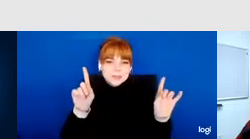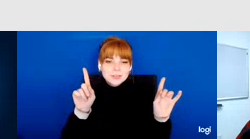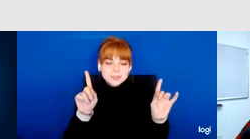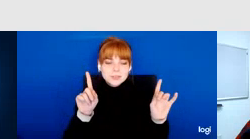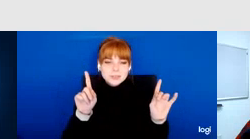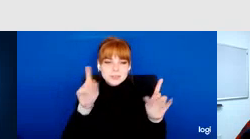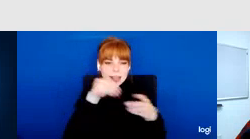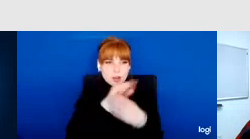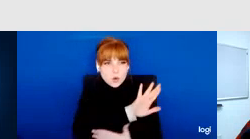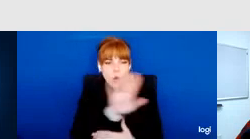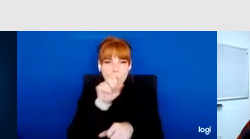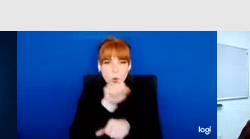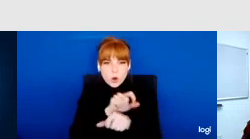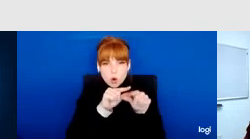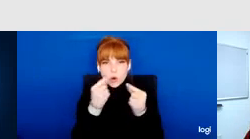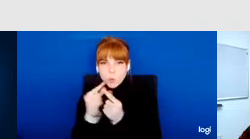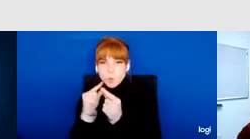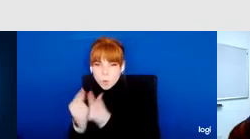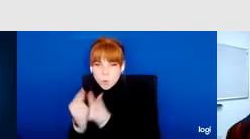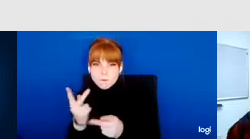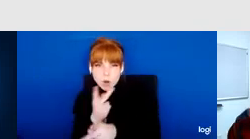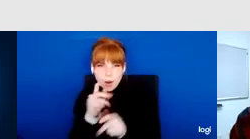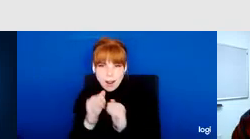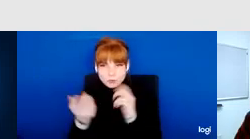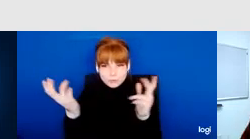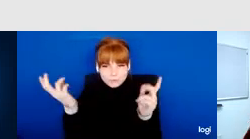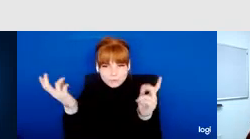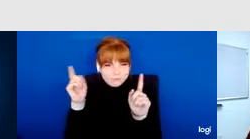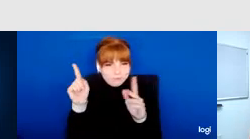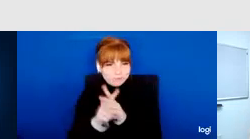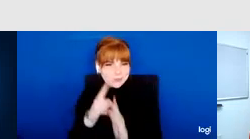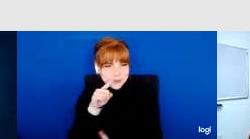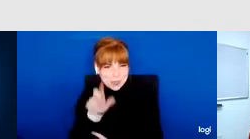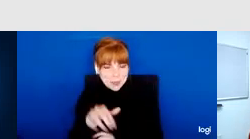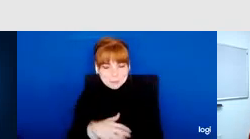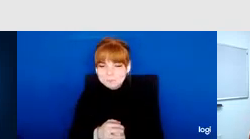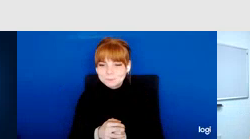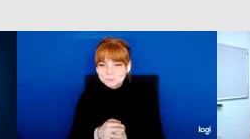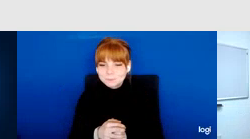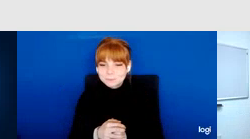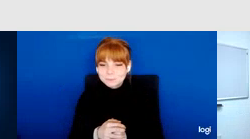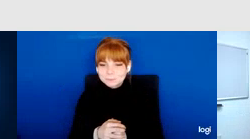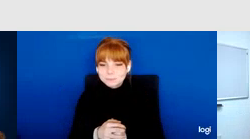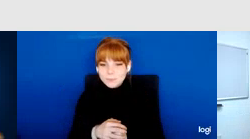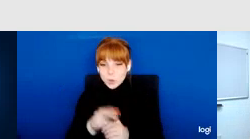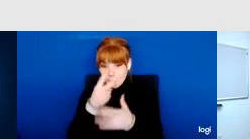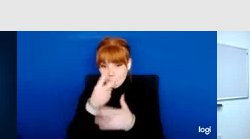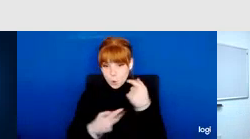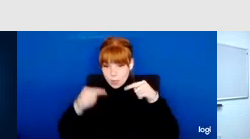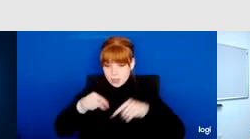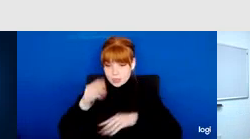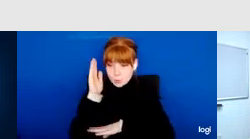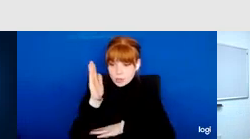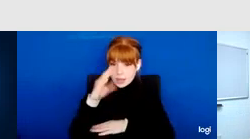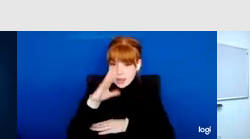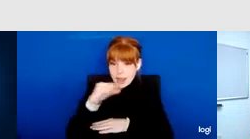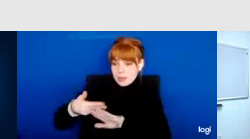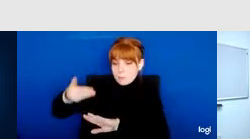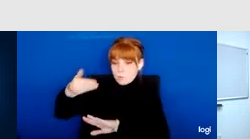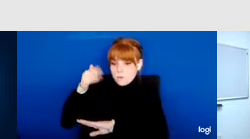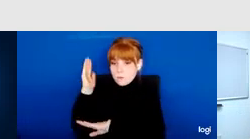groups as well to make sure that that happens. And we'll put the resource for that. And both this presentation and the previous presentation